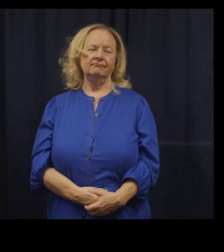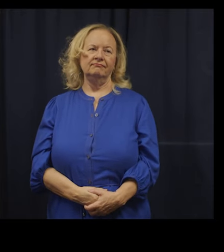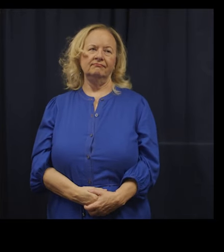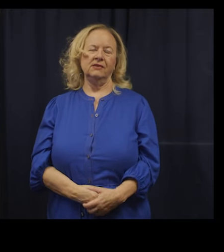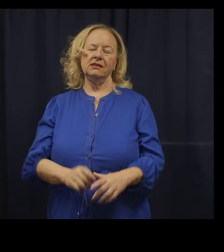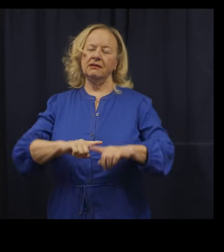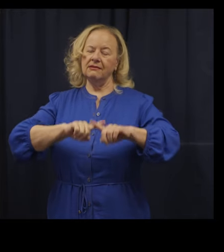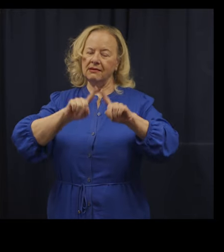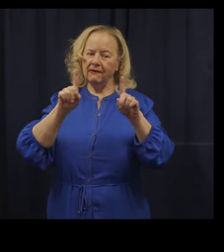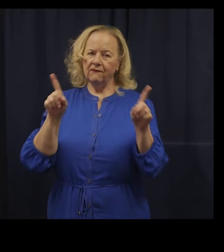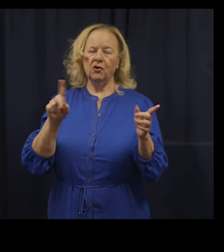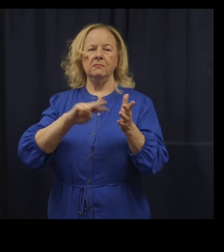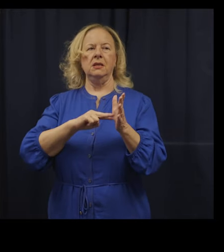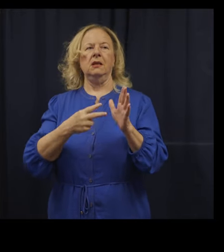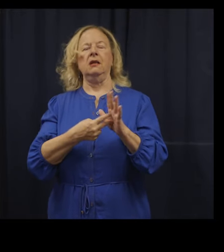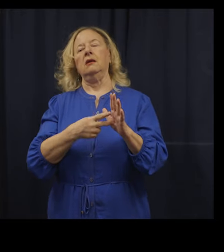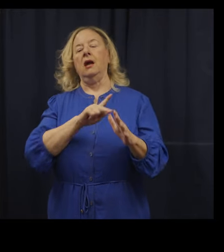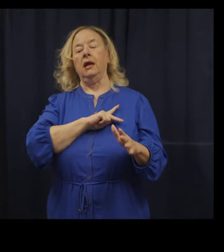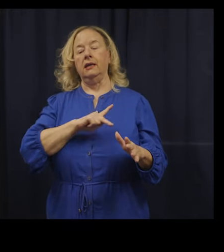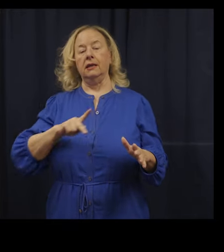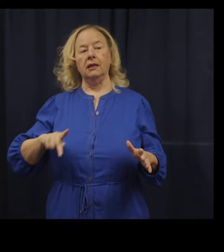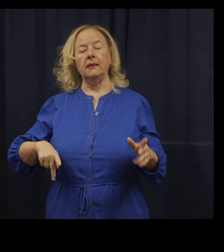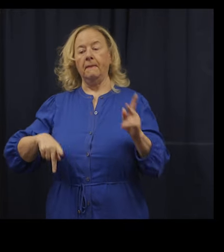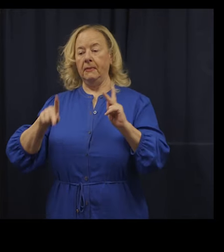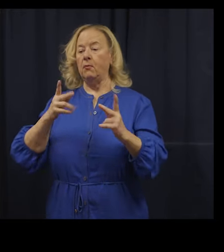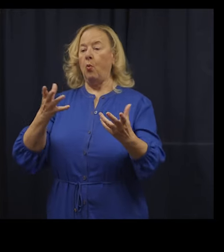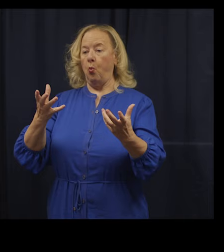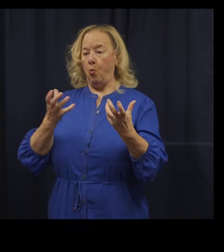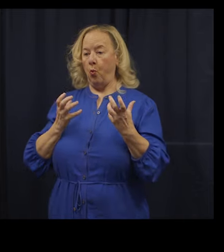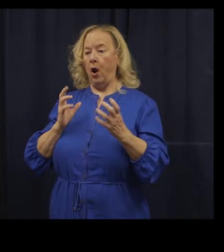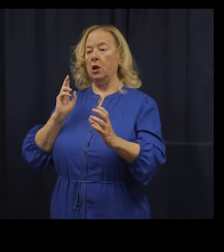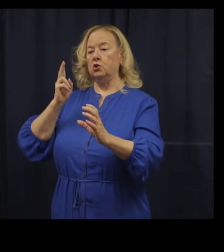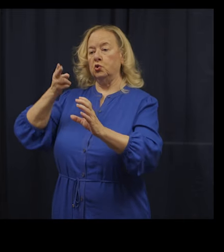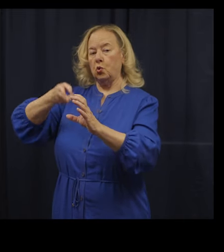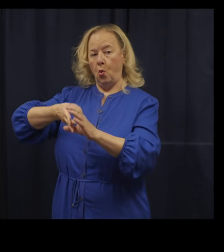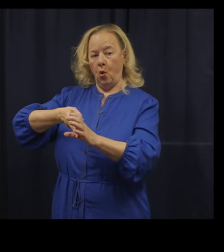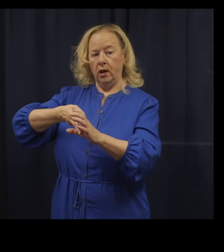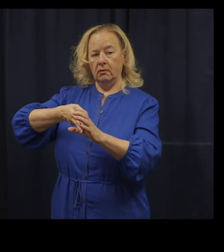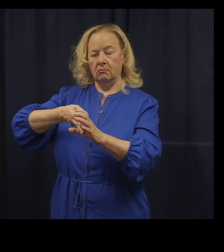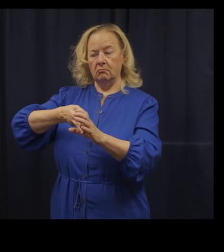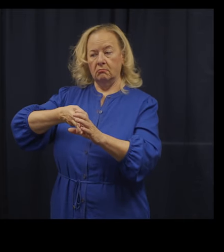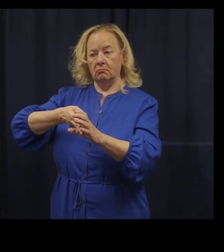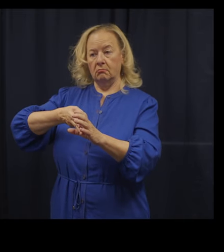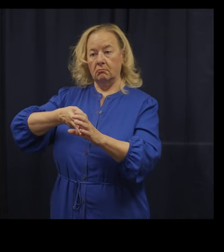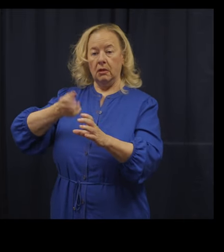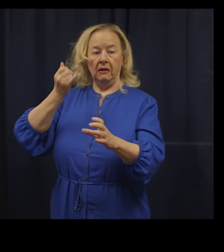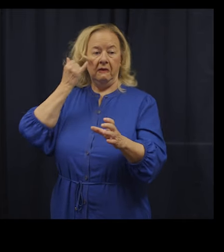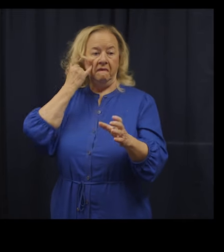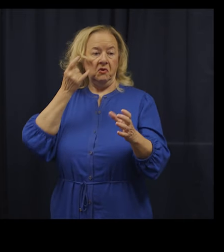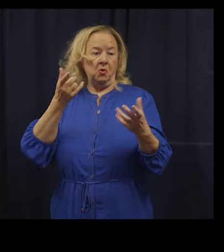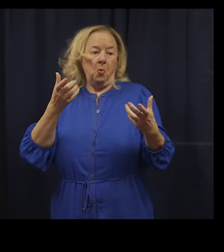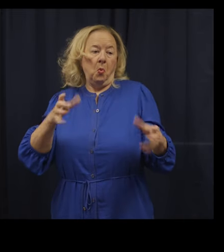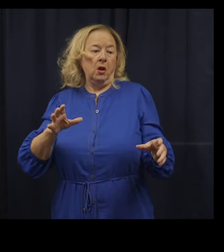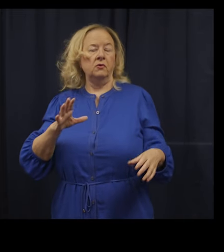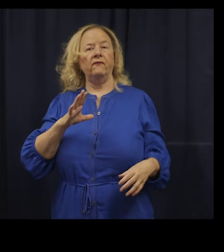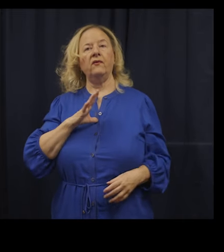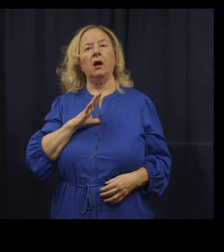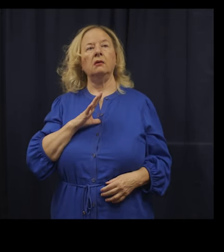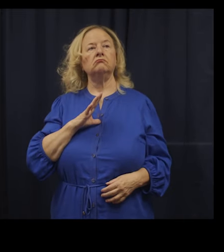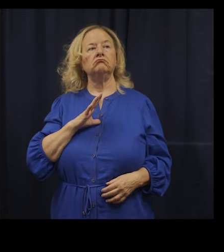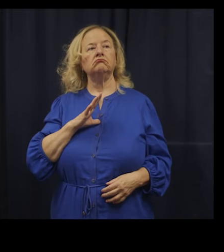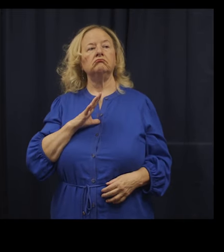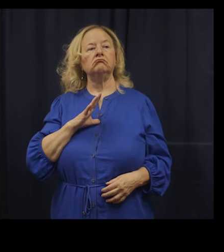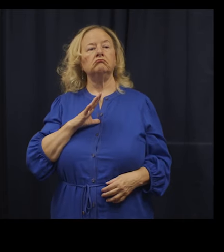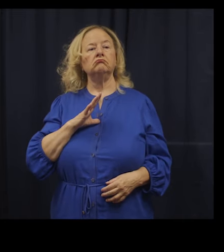It's a king who only the people that want to be in his kingdom can be in his kingdom. If you don't want to, that's fine. And this